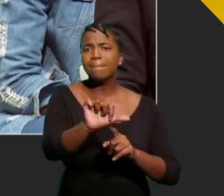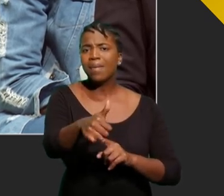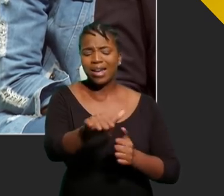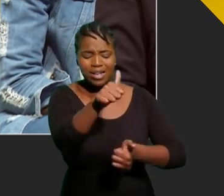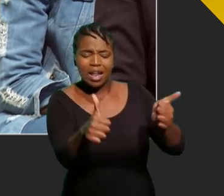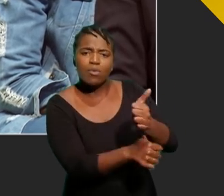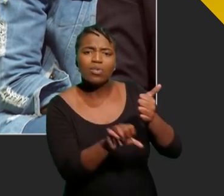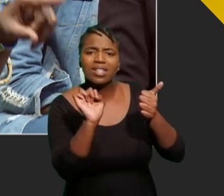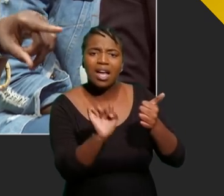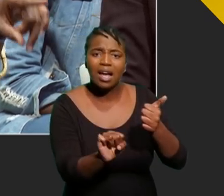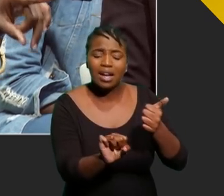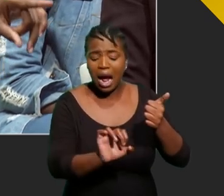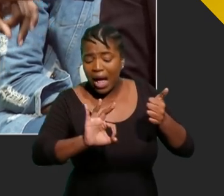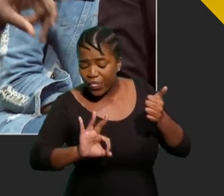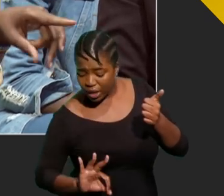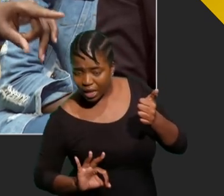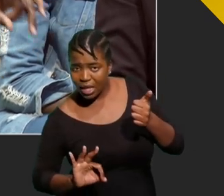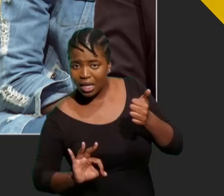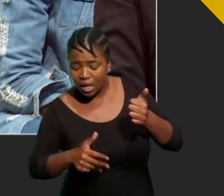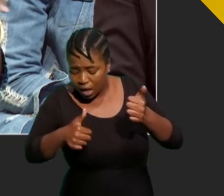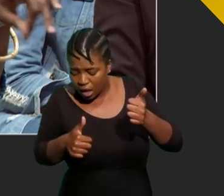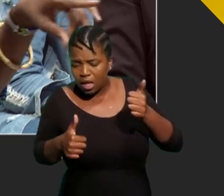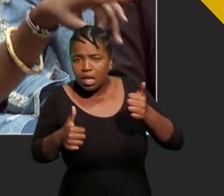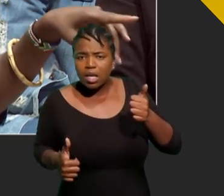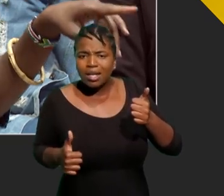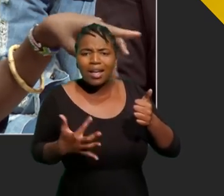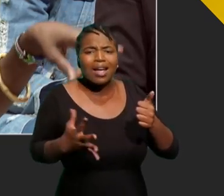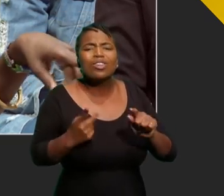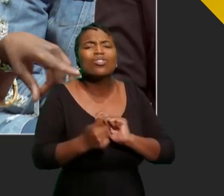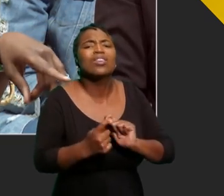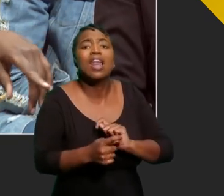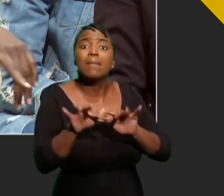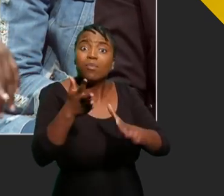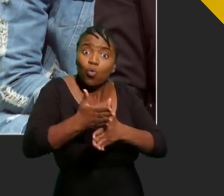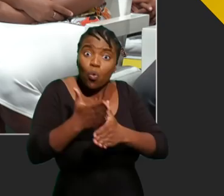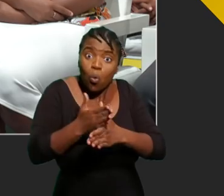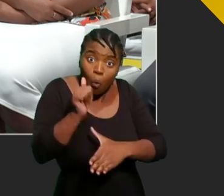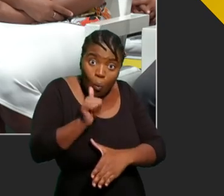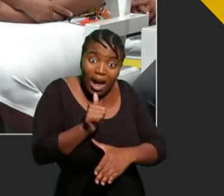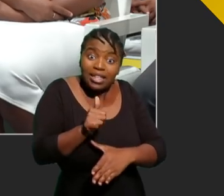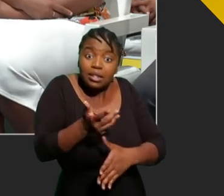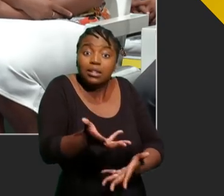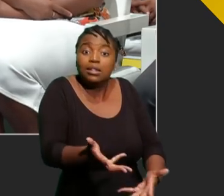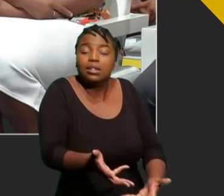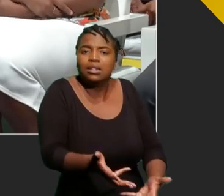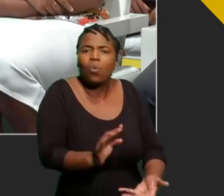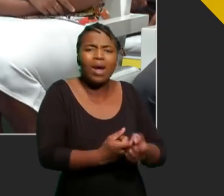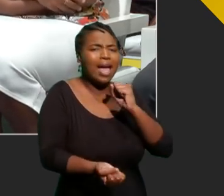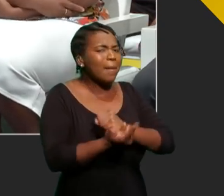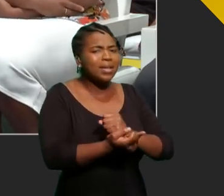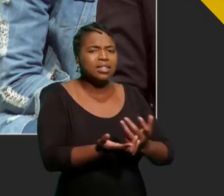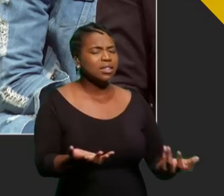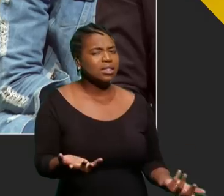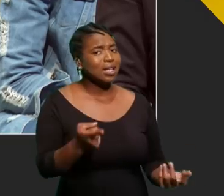deputy? Yes. What about the three people who are coming behind them? Yeah. What's that change management process? The people that process? Were working during state capture. Yeah. So I think that's